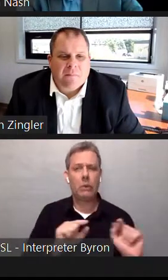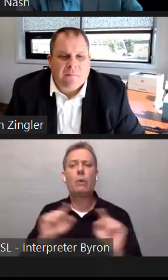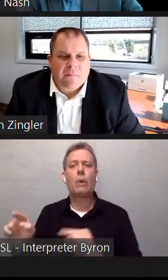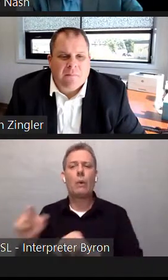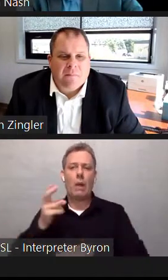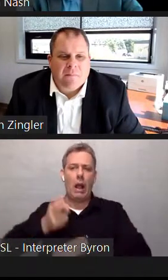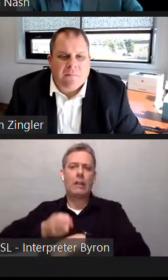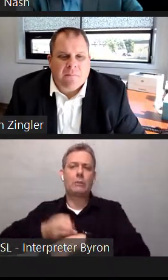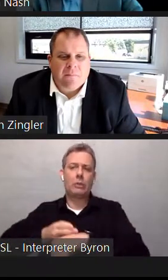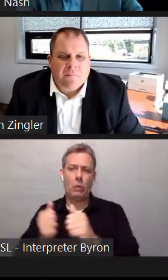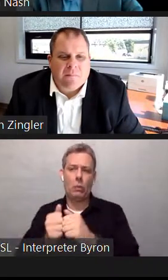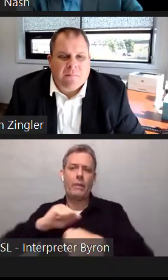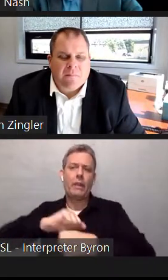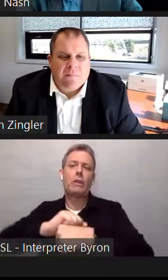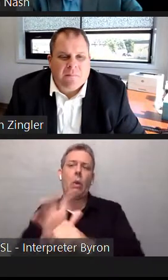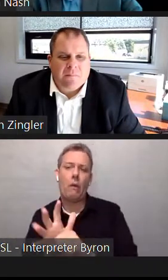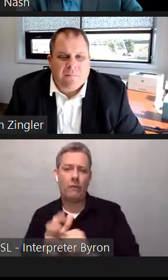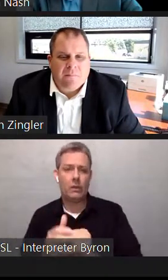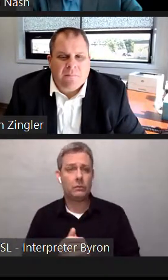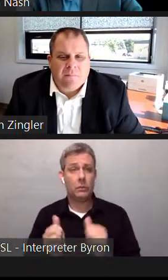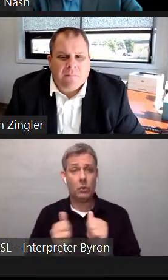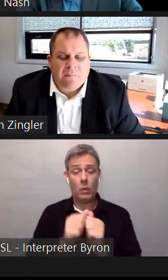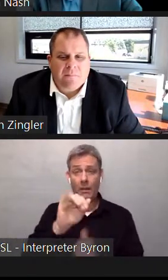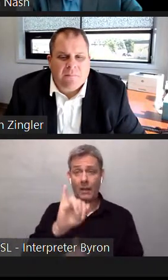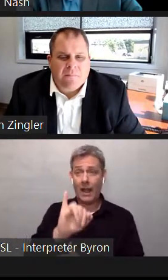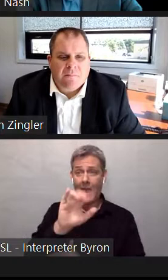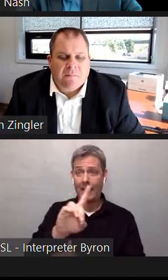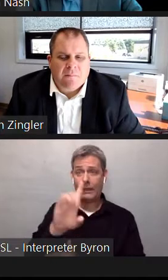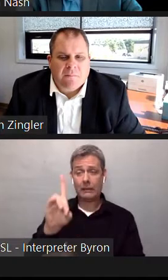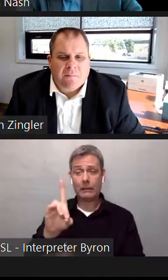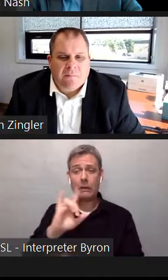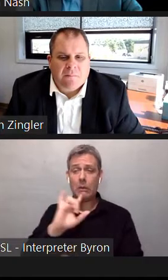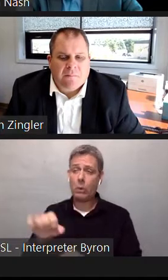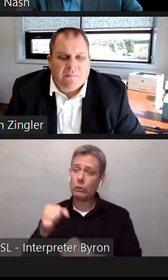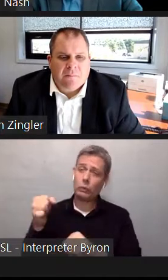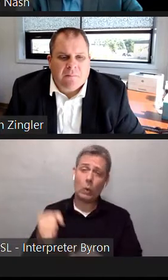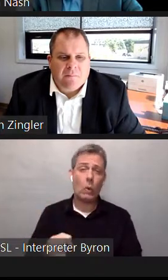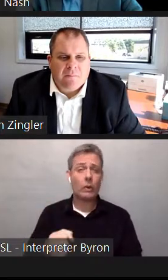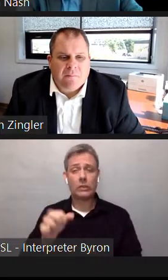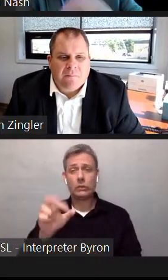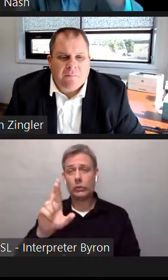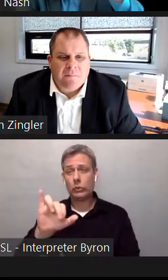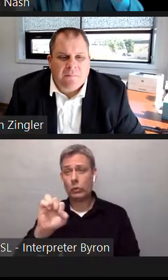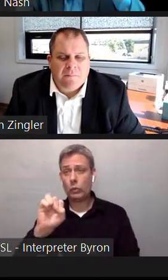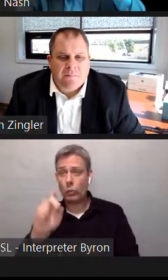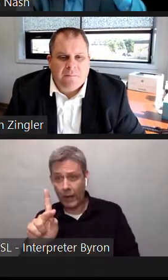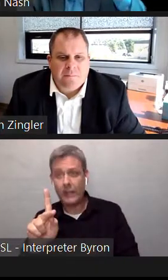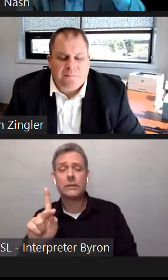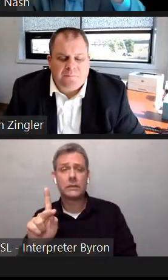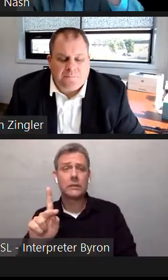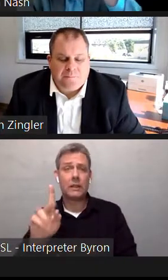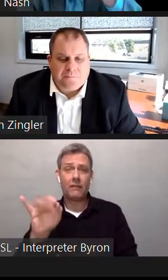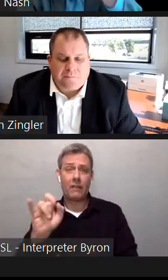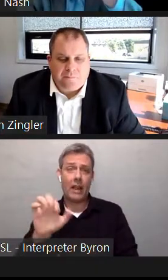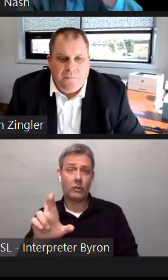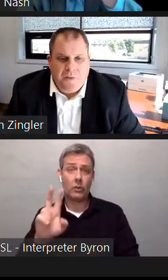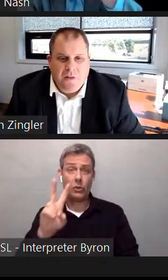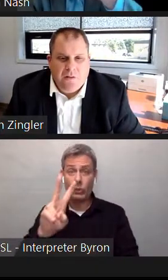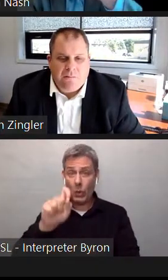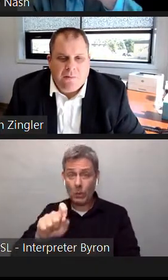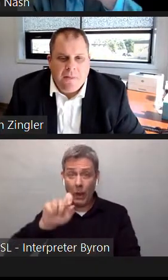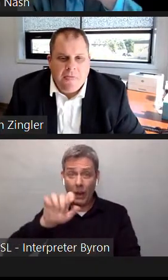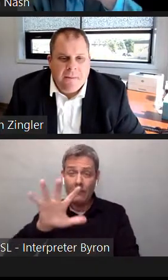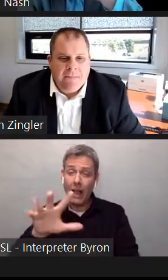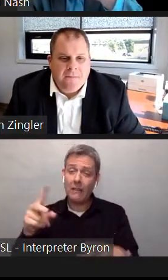with IDD, it is the strongest independent risk factor. People with IDD are 2.5 times more likely for